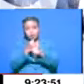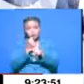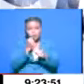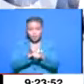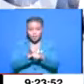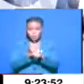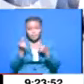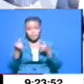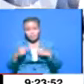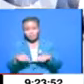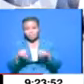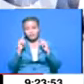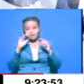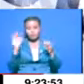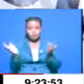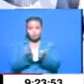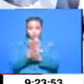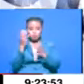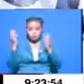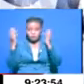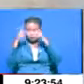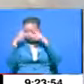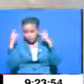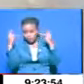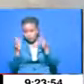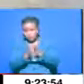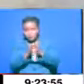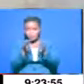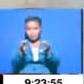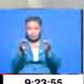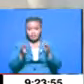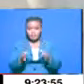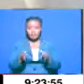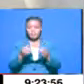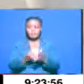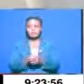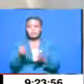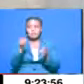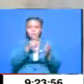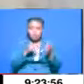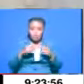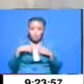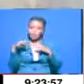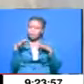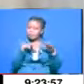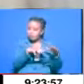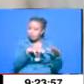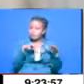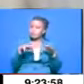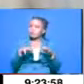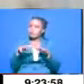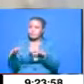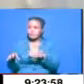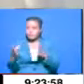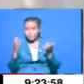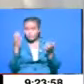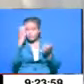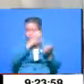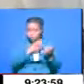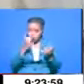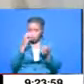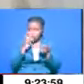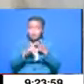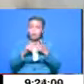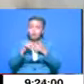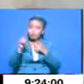to combat terrorism financing. We have suffered as well in Europe, and it is in the end a global